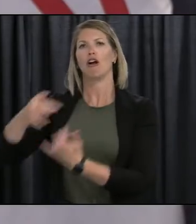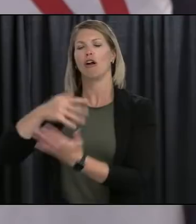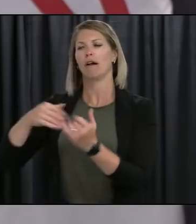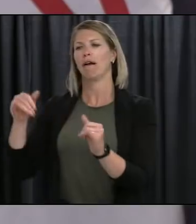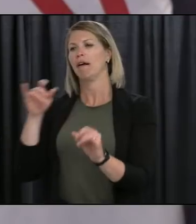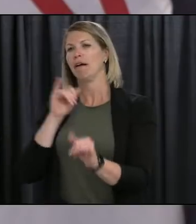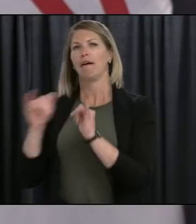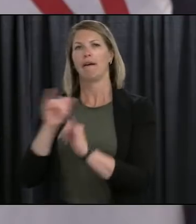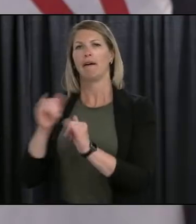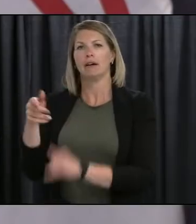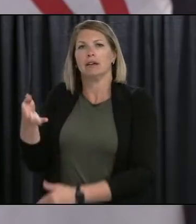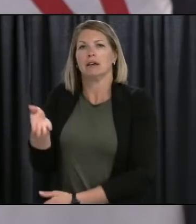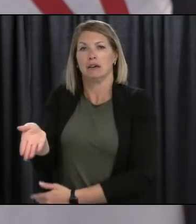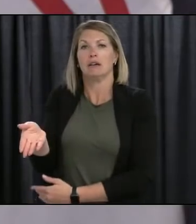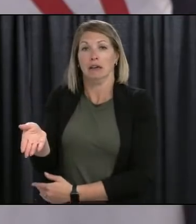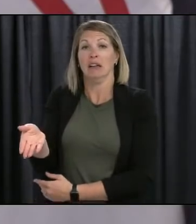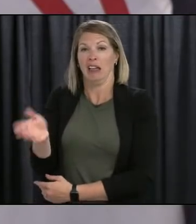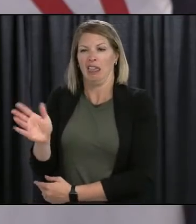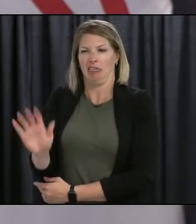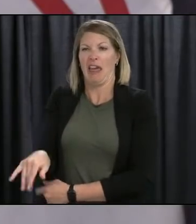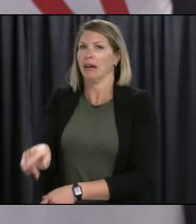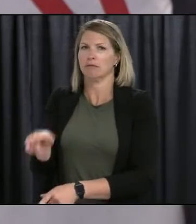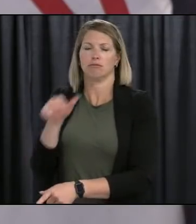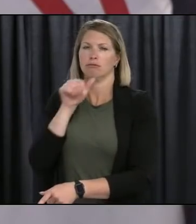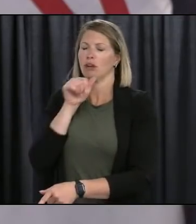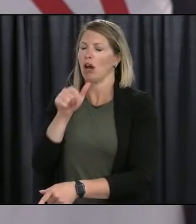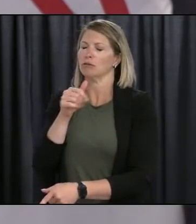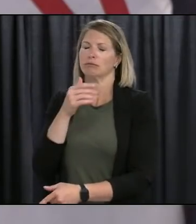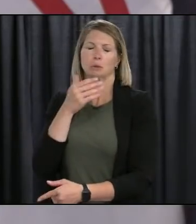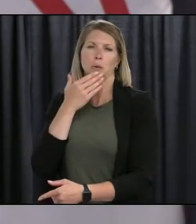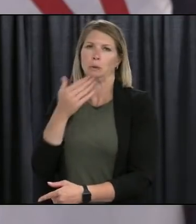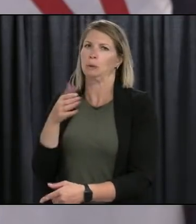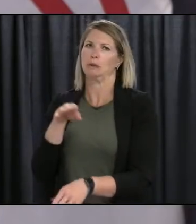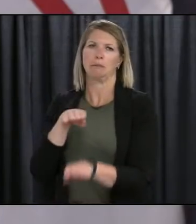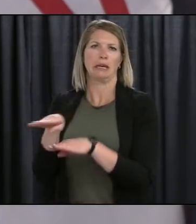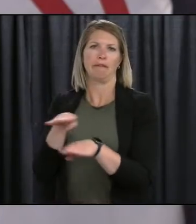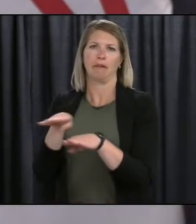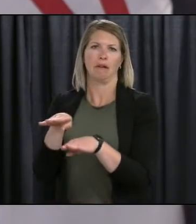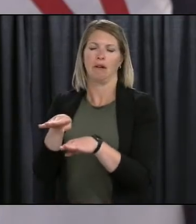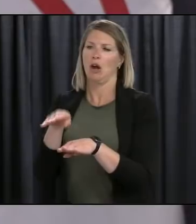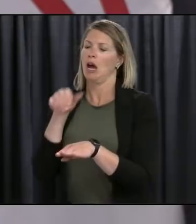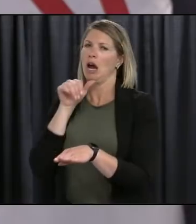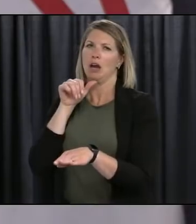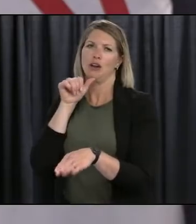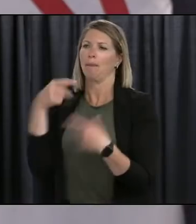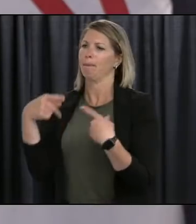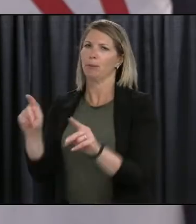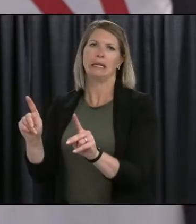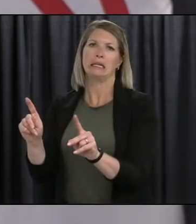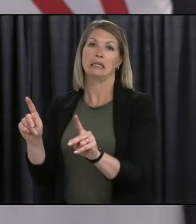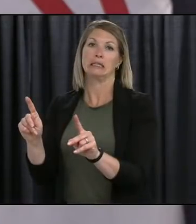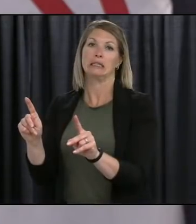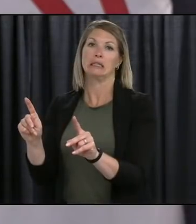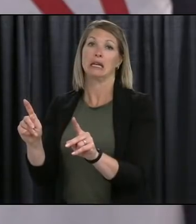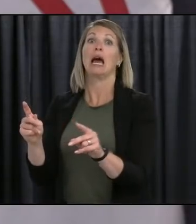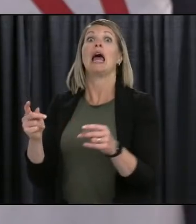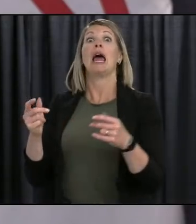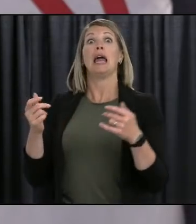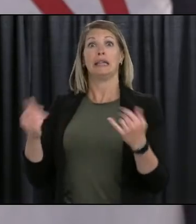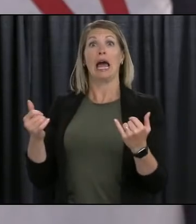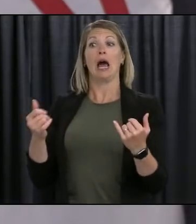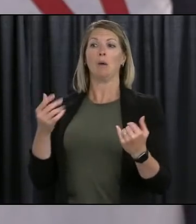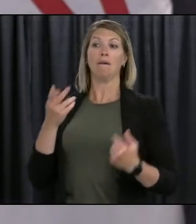those actions were irresponsible and they cannot be tolerated. Measures are now put in place to address